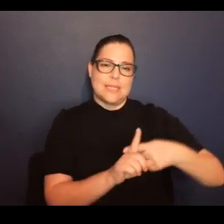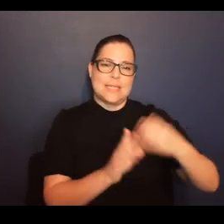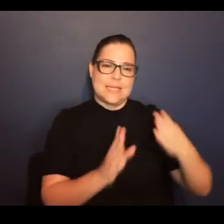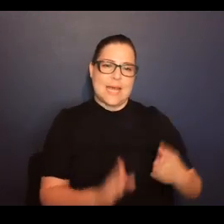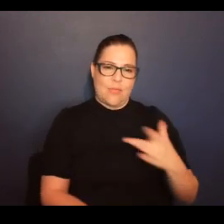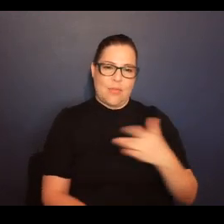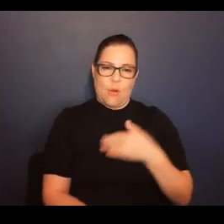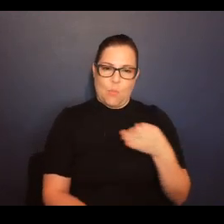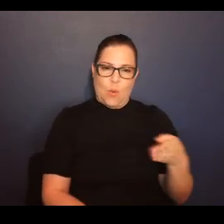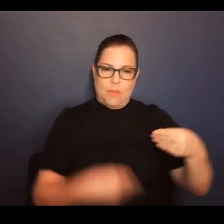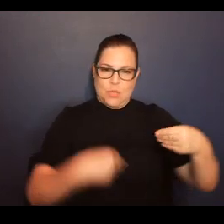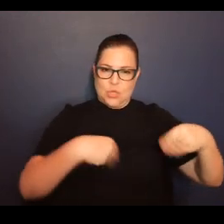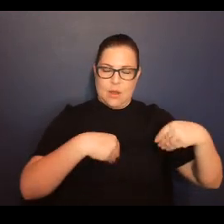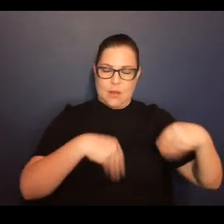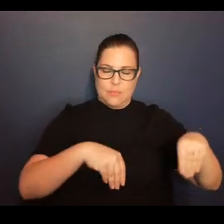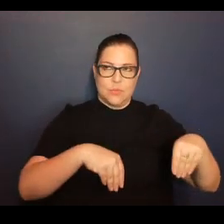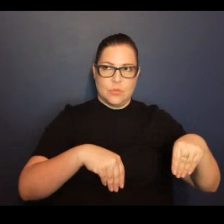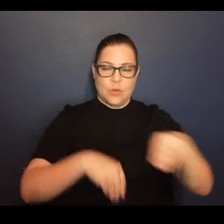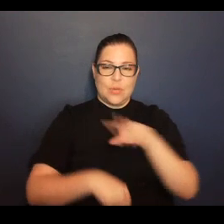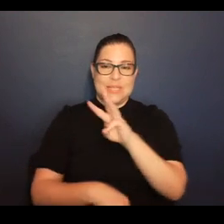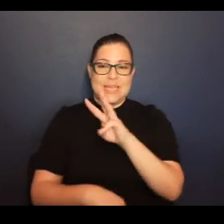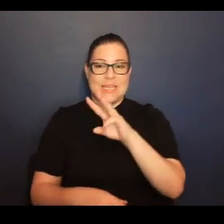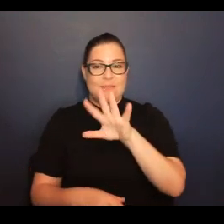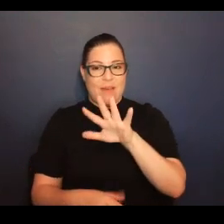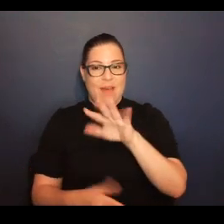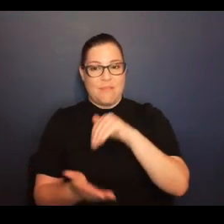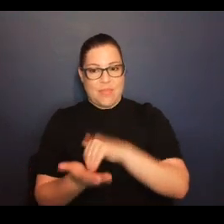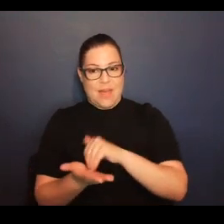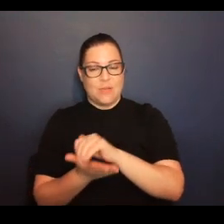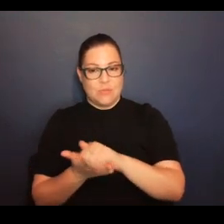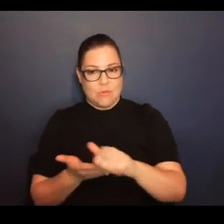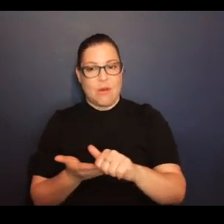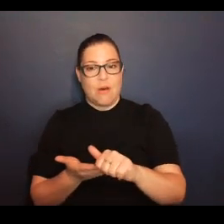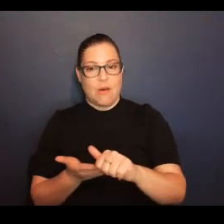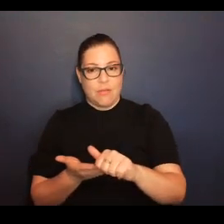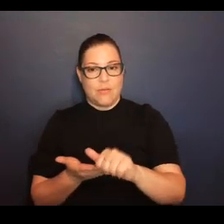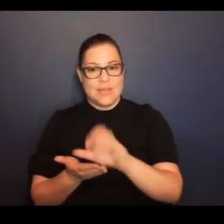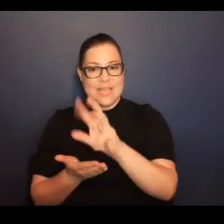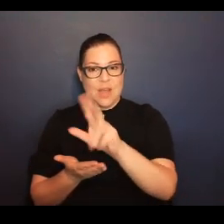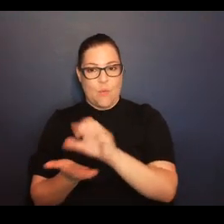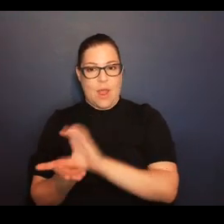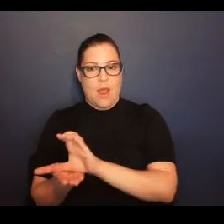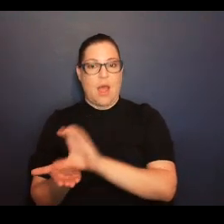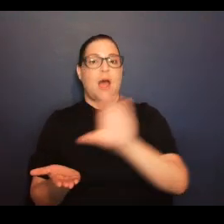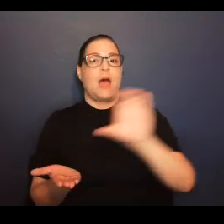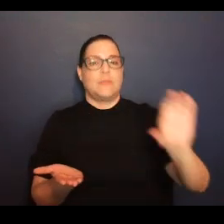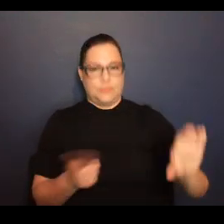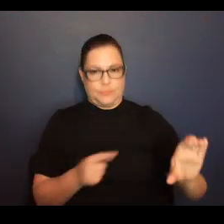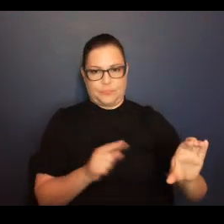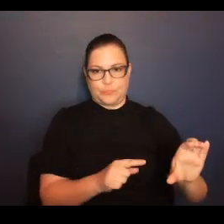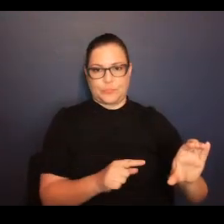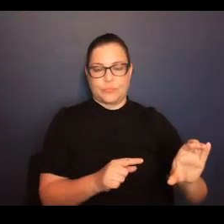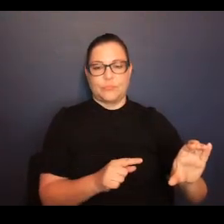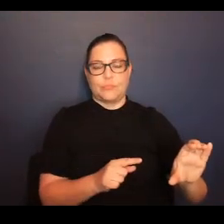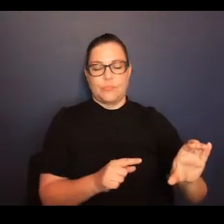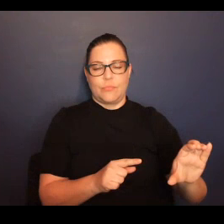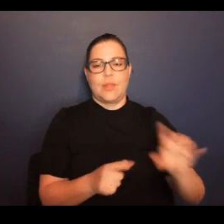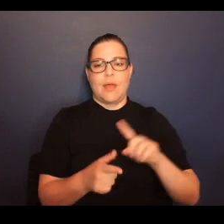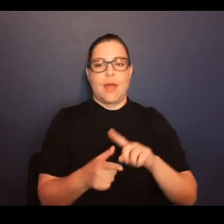Boynton Shops. So $65,000 of that from the CRA will be reallocated, and